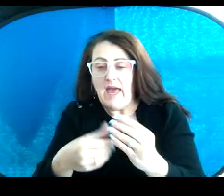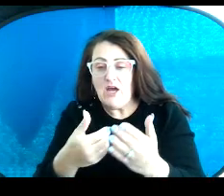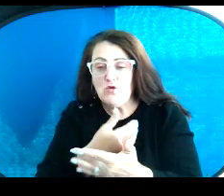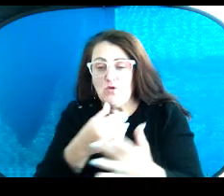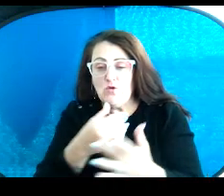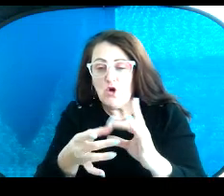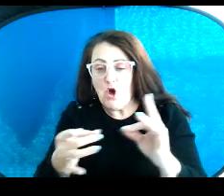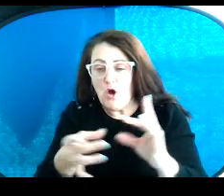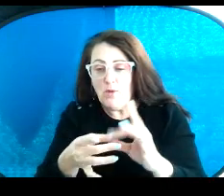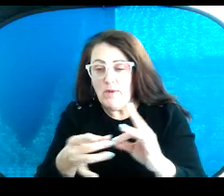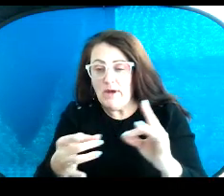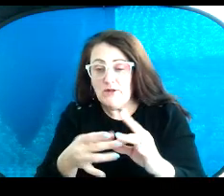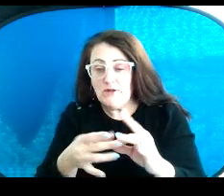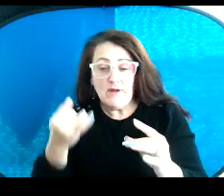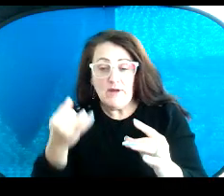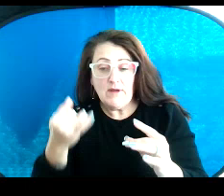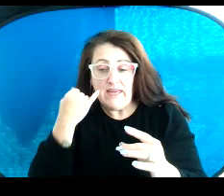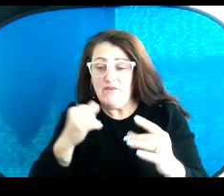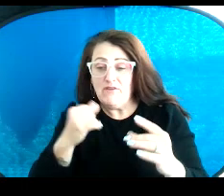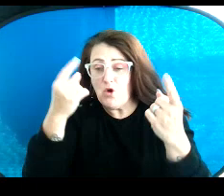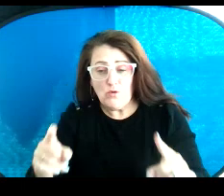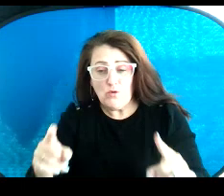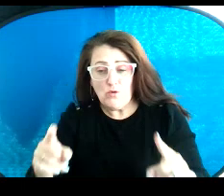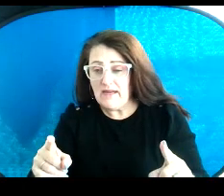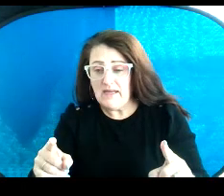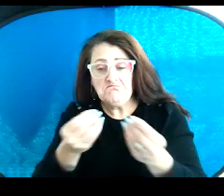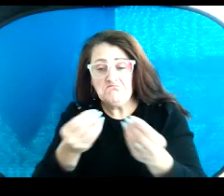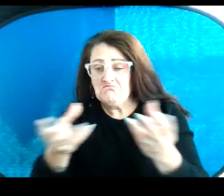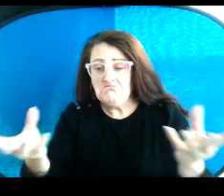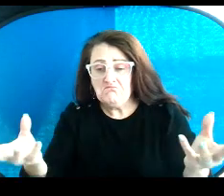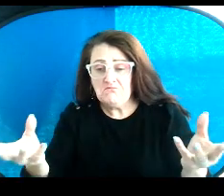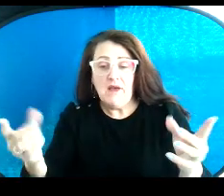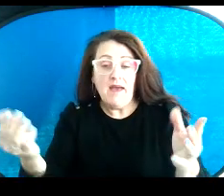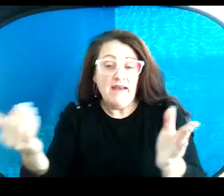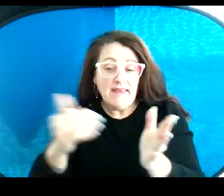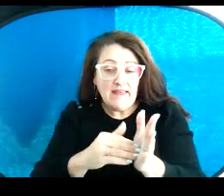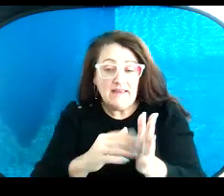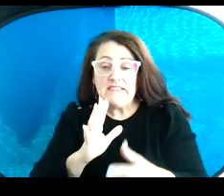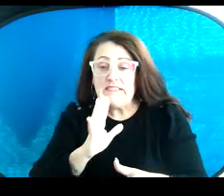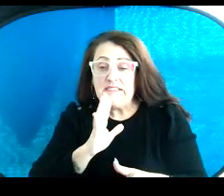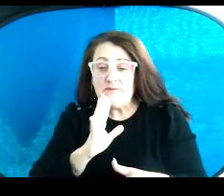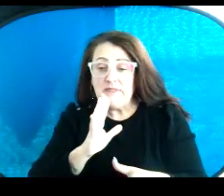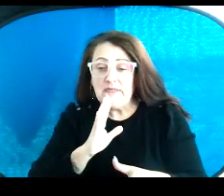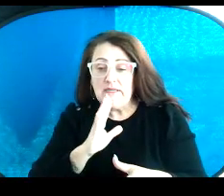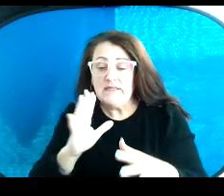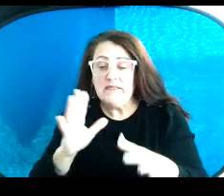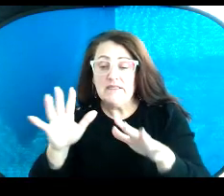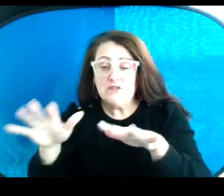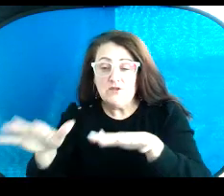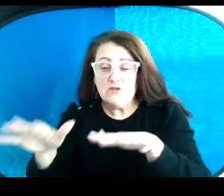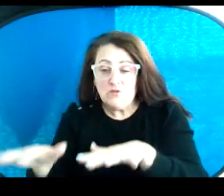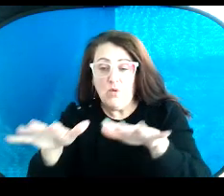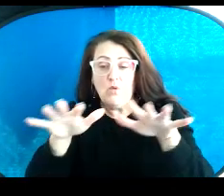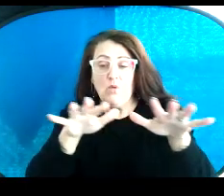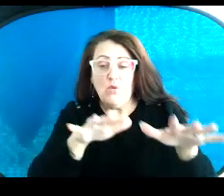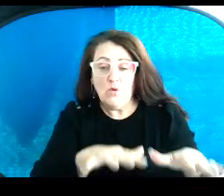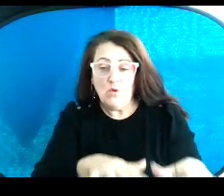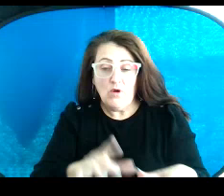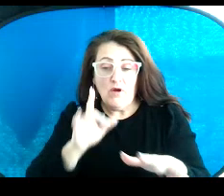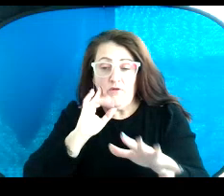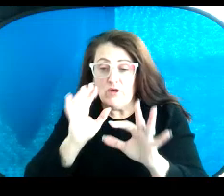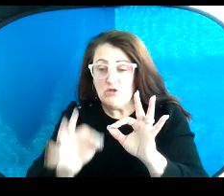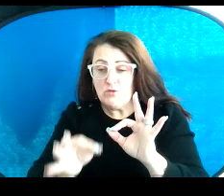that statement. Remember to speak at a steady pace to allow our translating services adequate time for accurate translation. Since we often have many